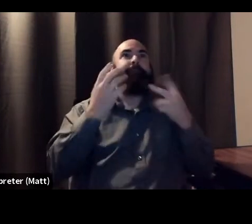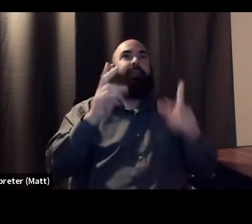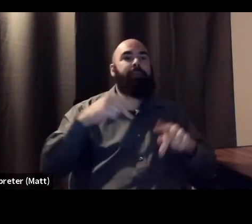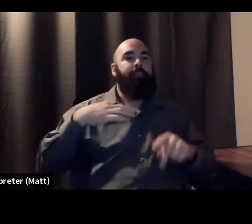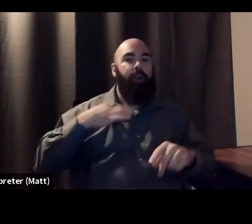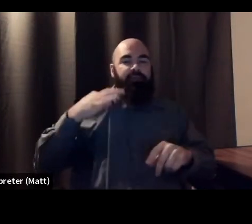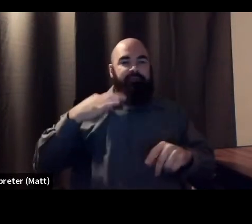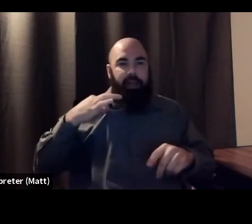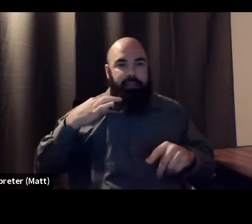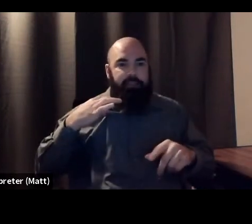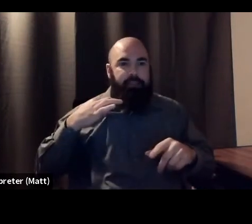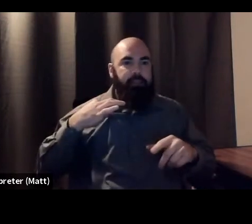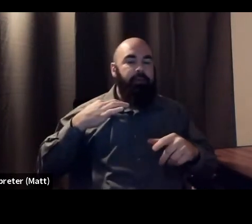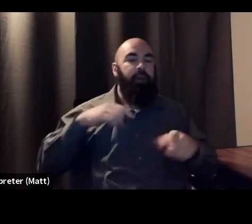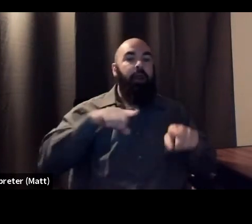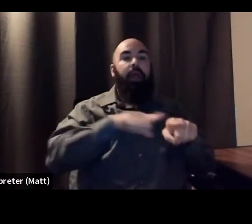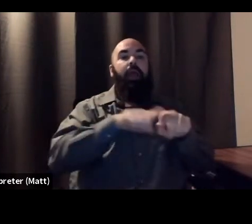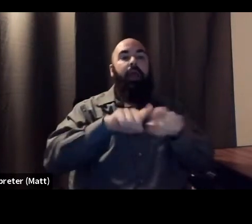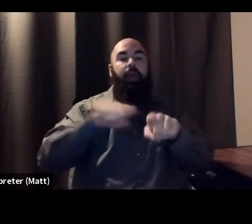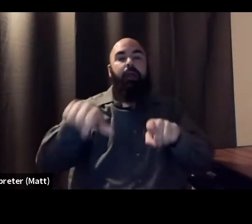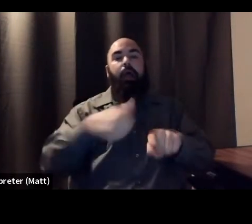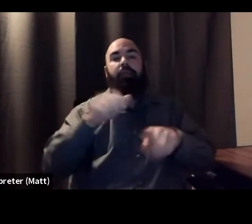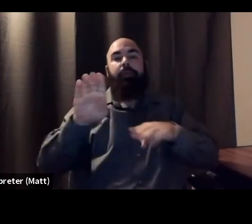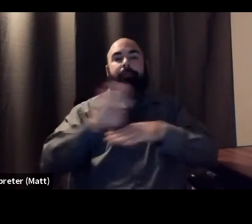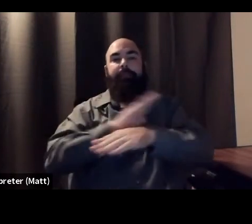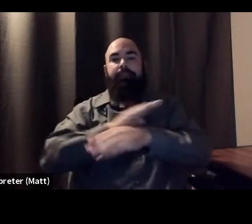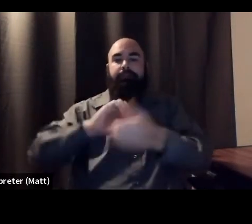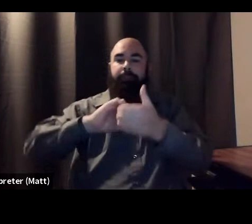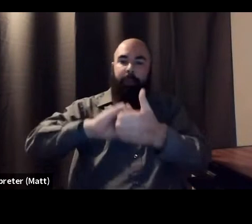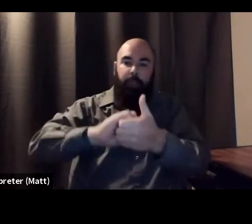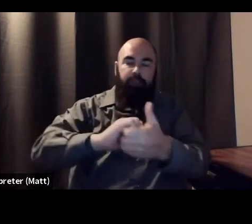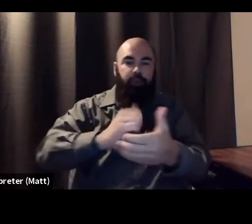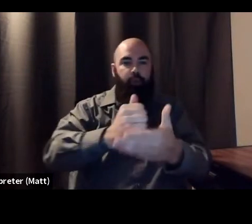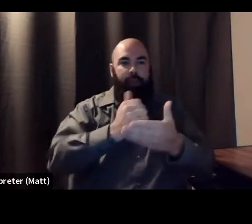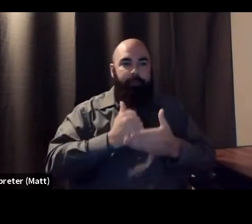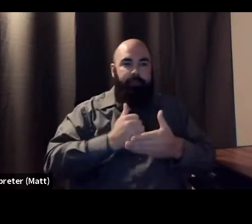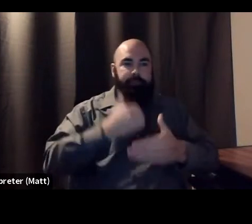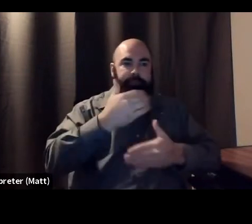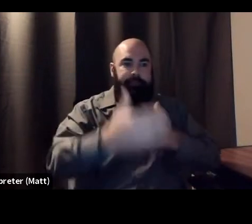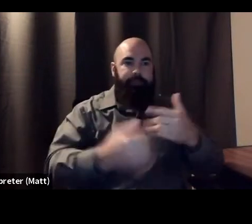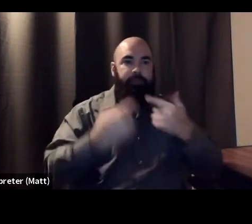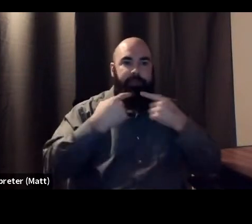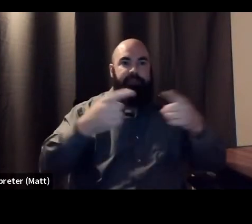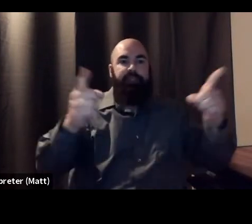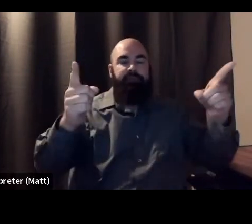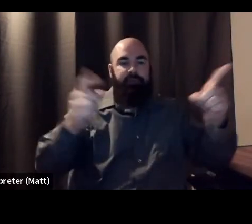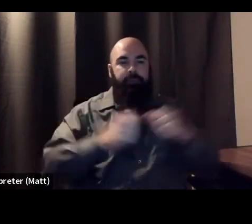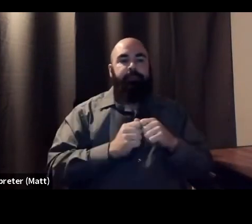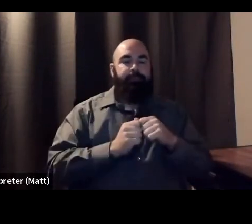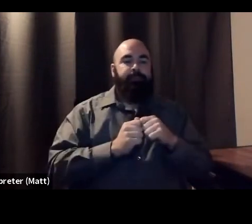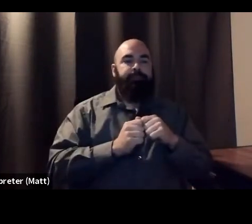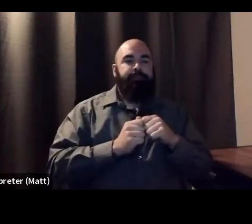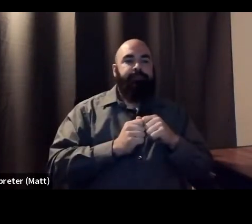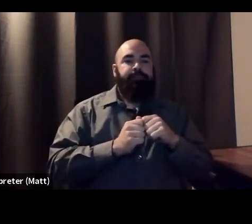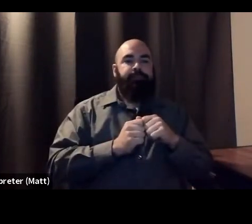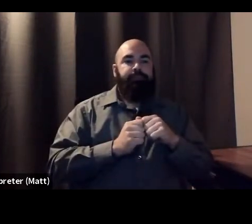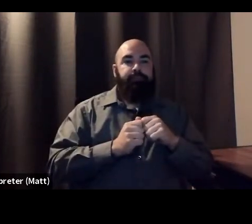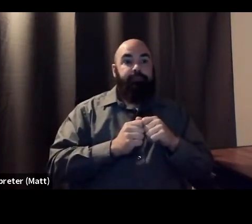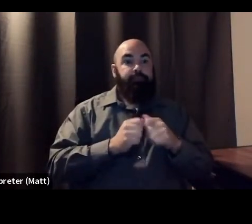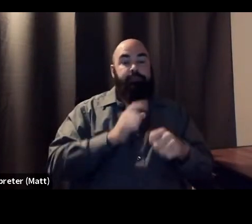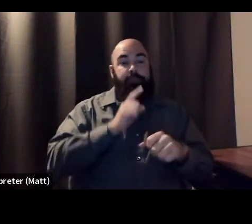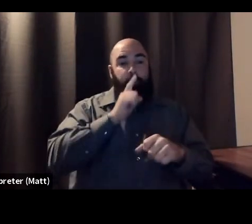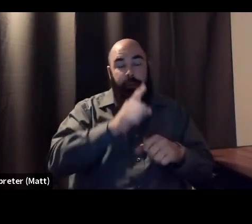partner organizations involved in making all these steps possible. As director of the Regional Commission, it has been nothing short